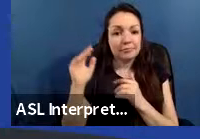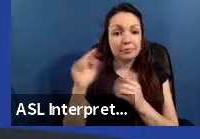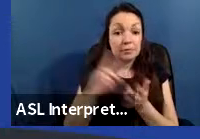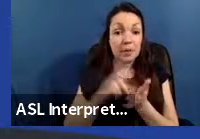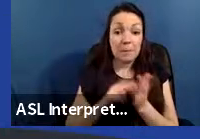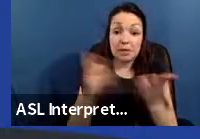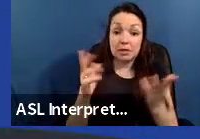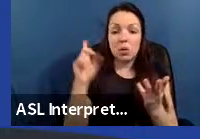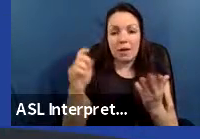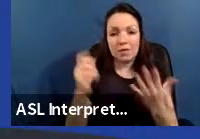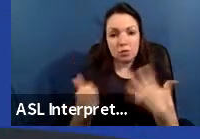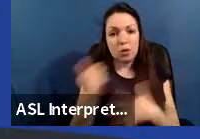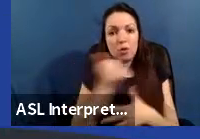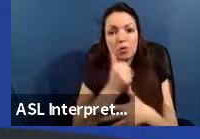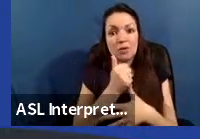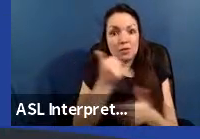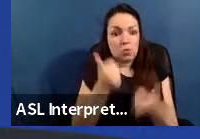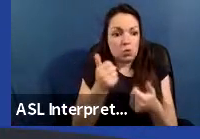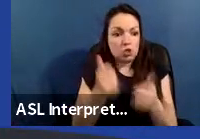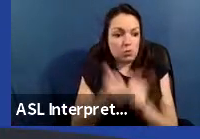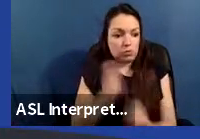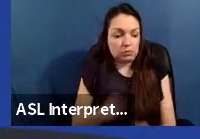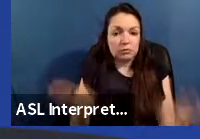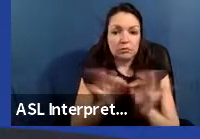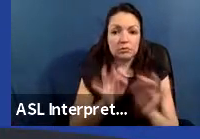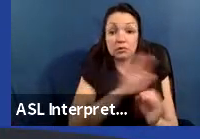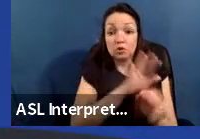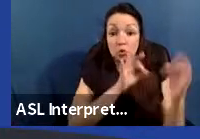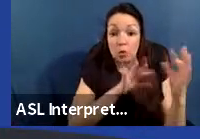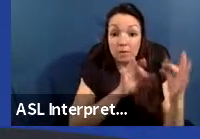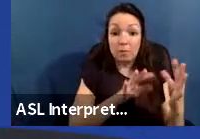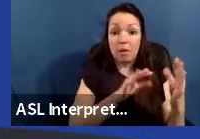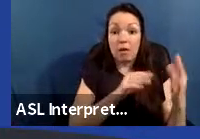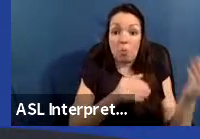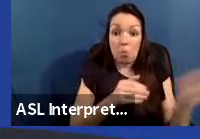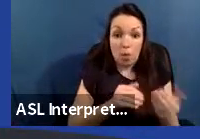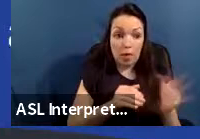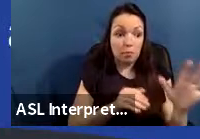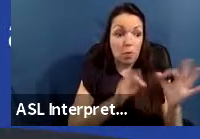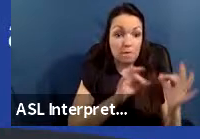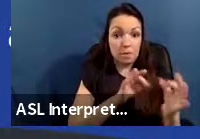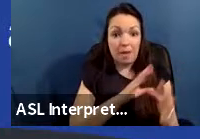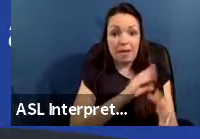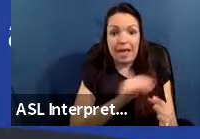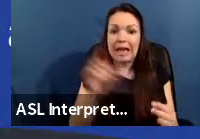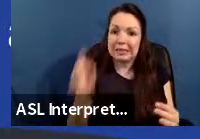process is extremely critical, and your input is not only welcome, but necessary.